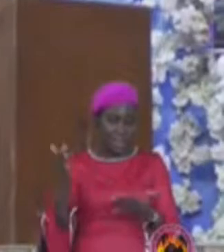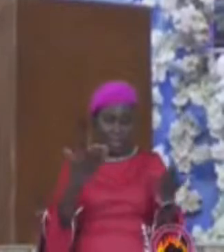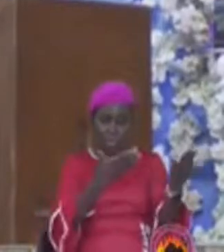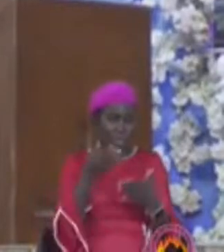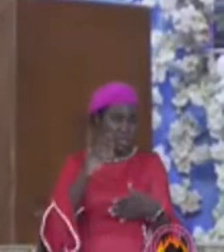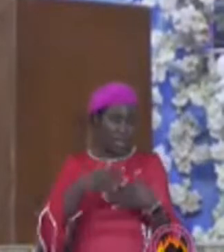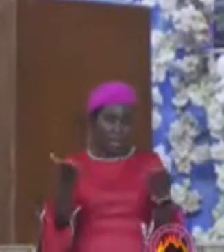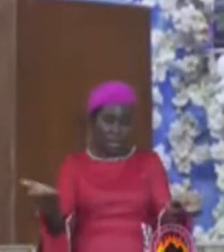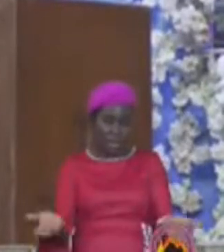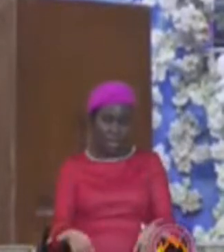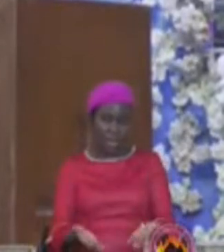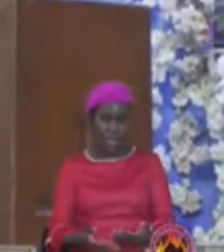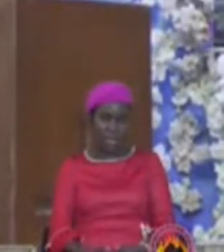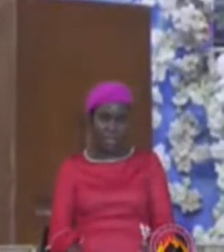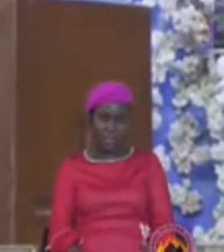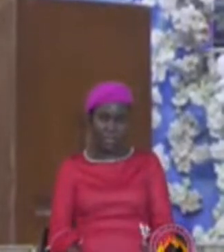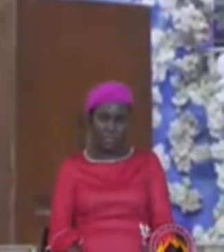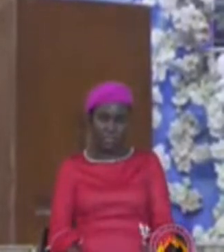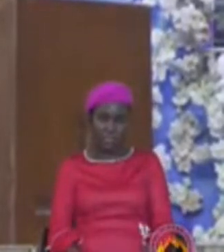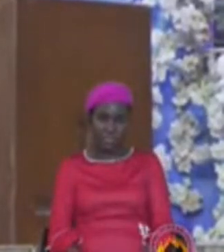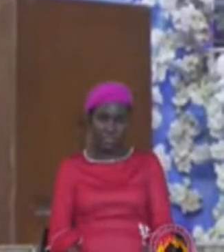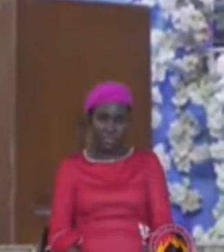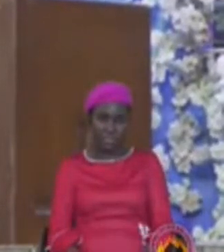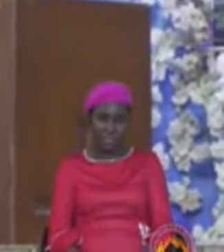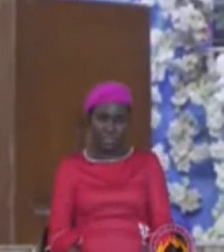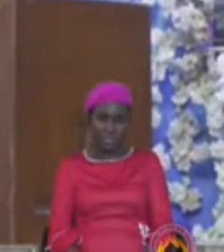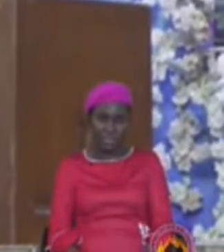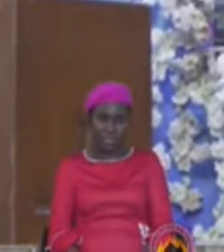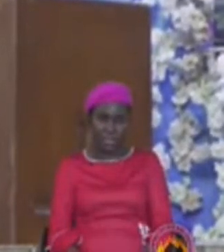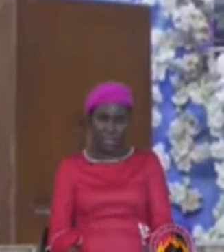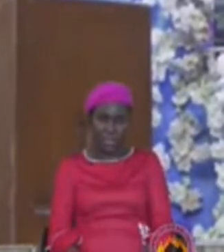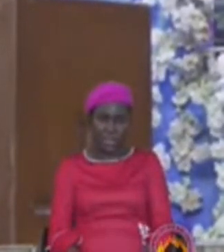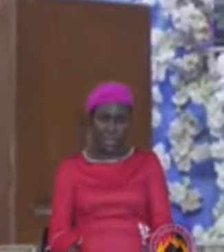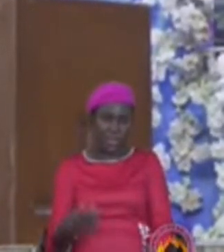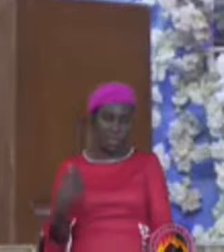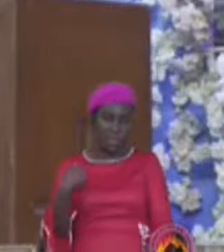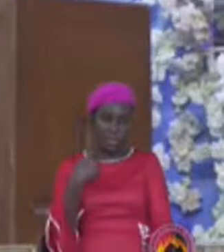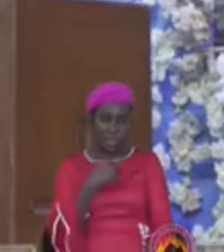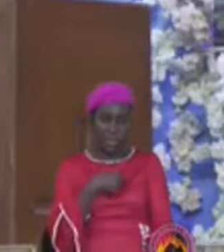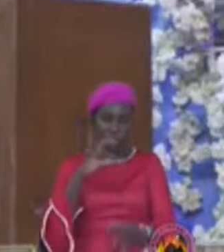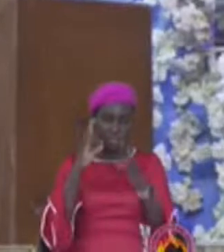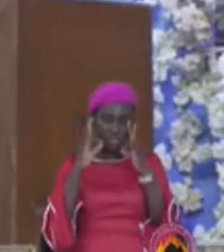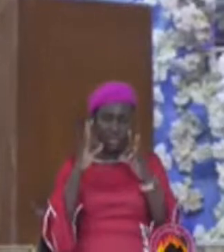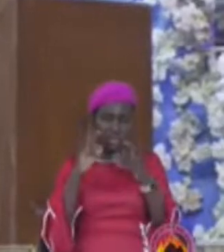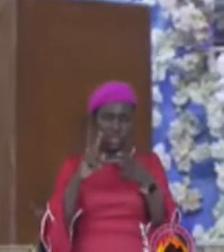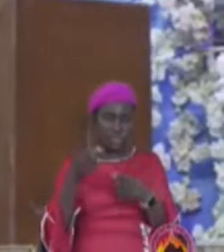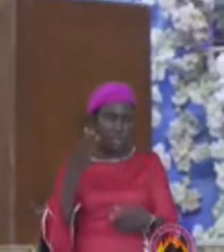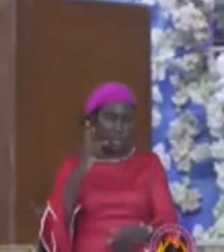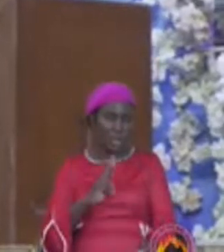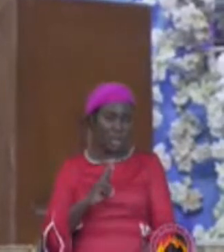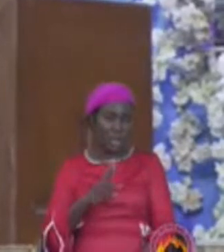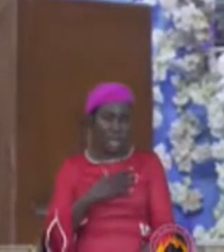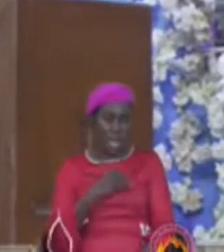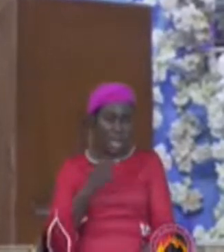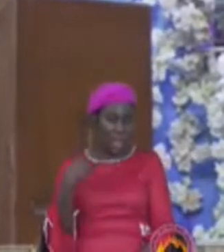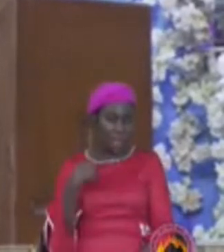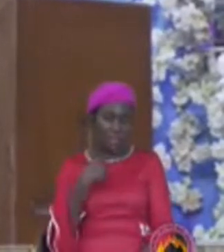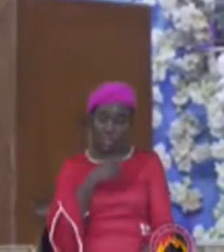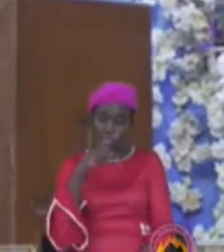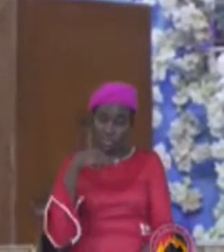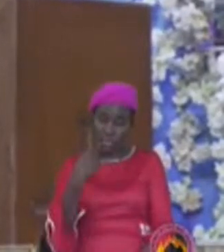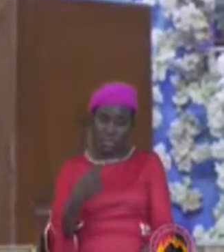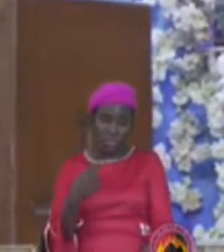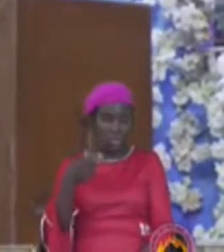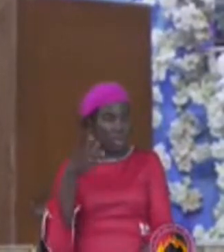Wheelchair. So ministered gospel to her. and we educated